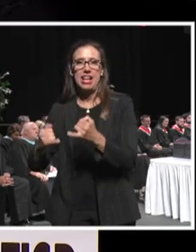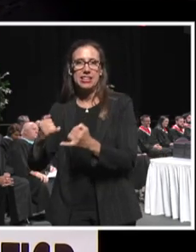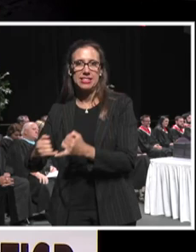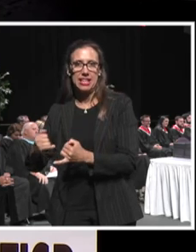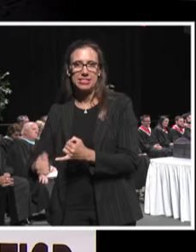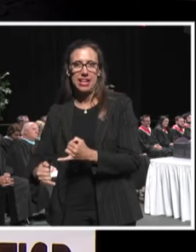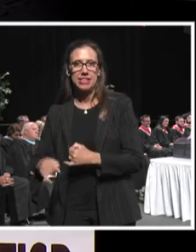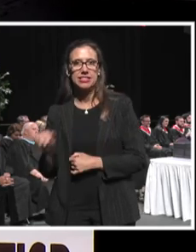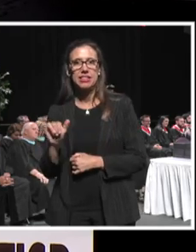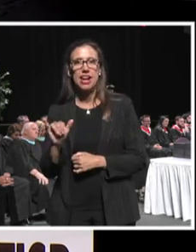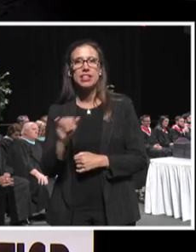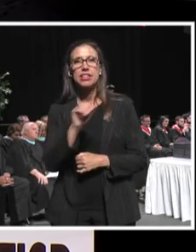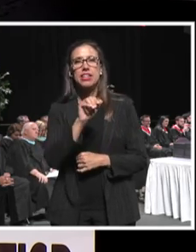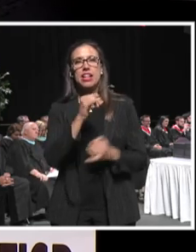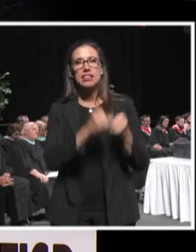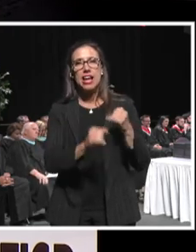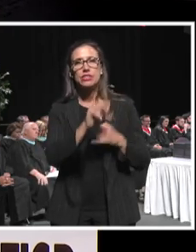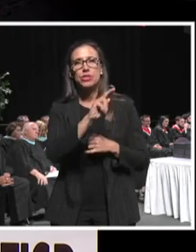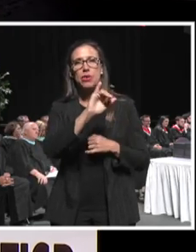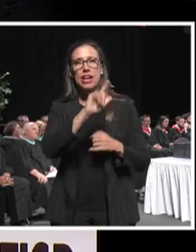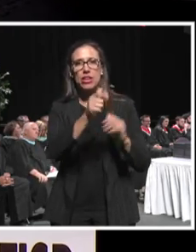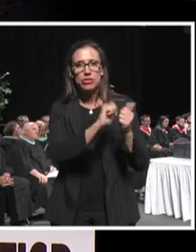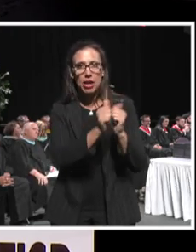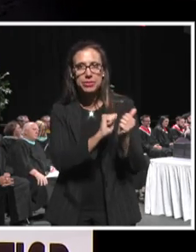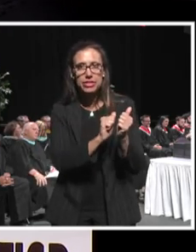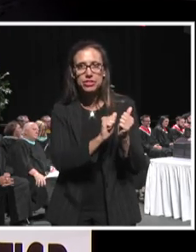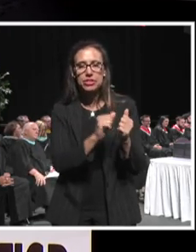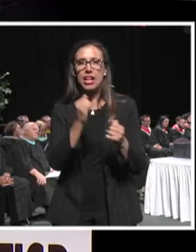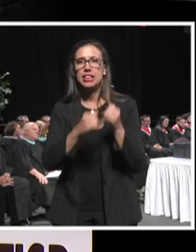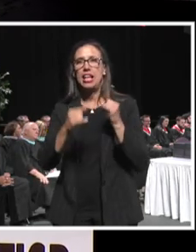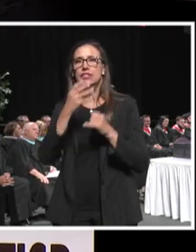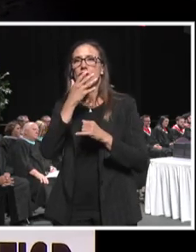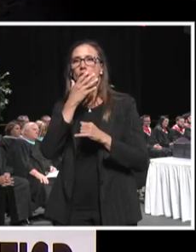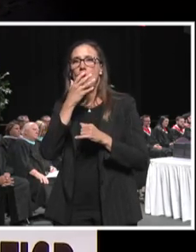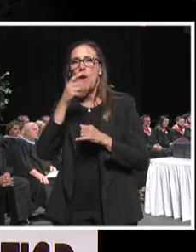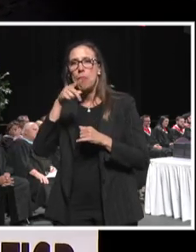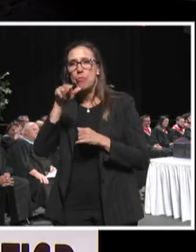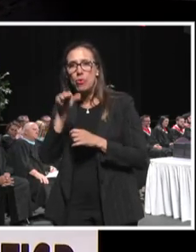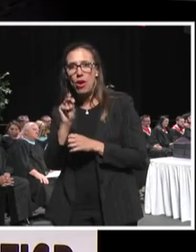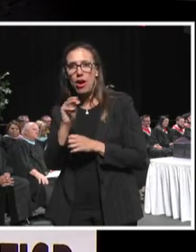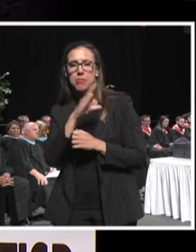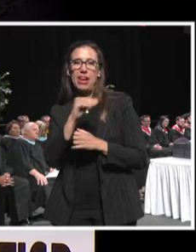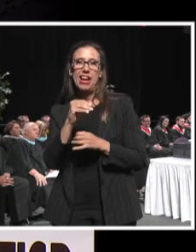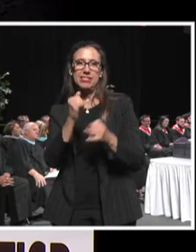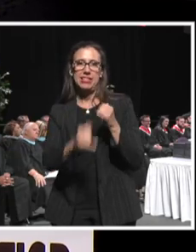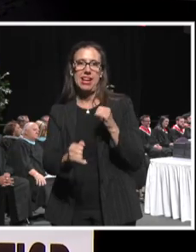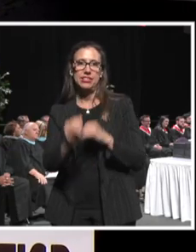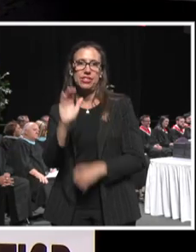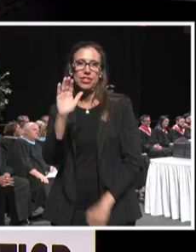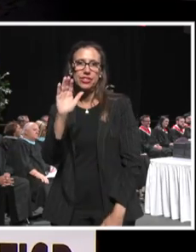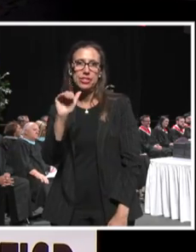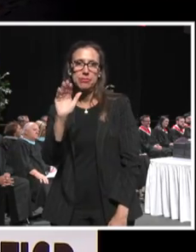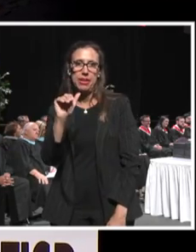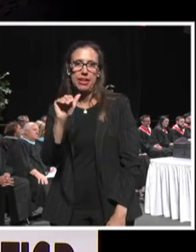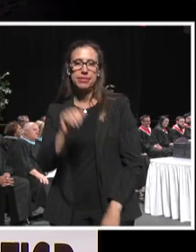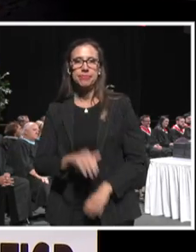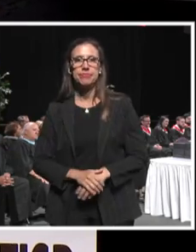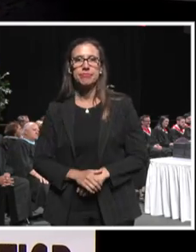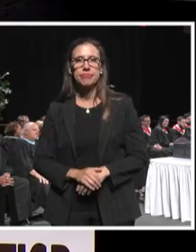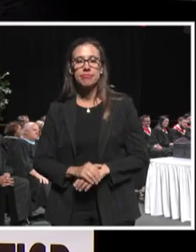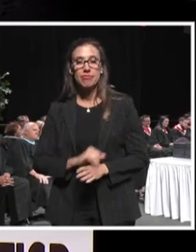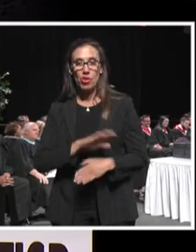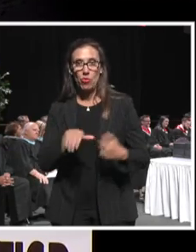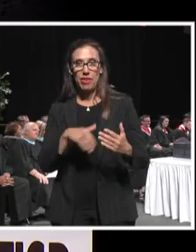last UIL competition, the last prom, and the last goodbye. We have all